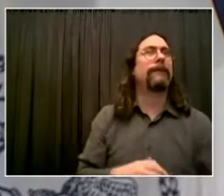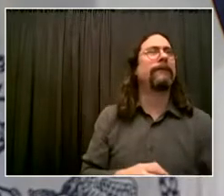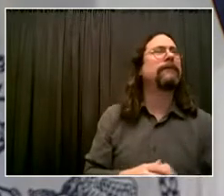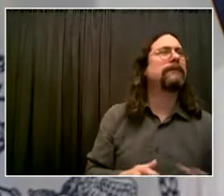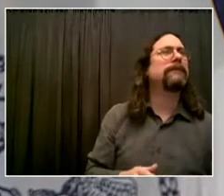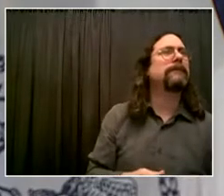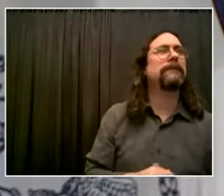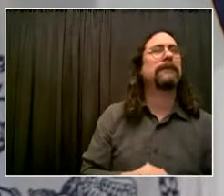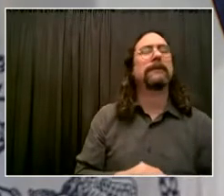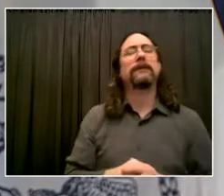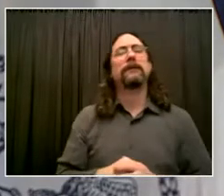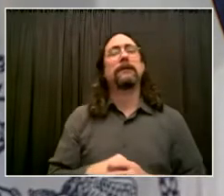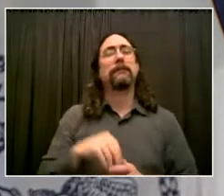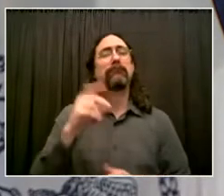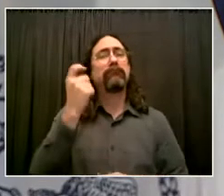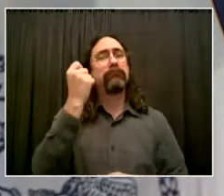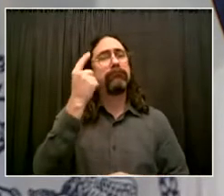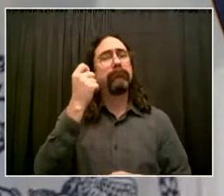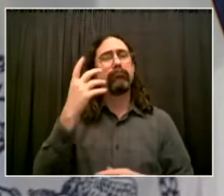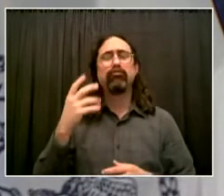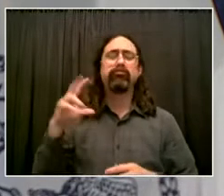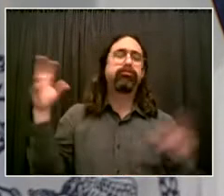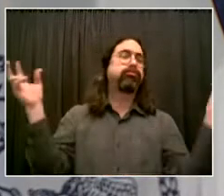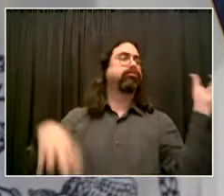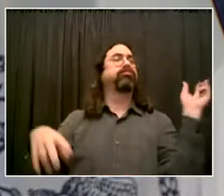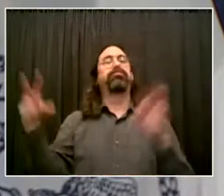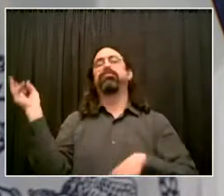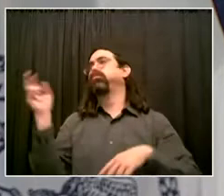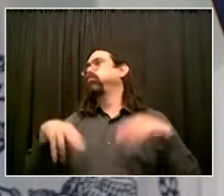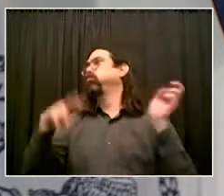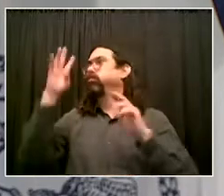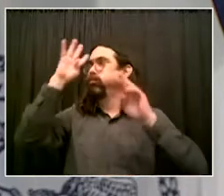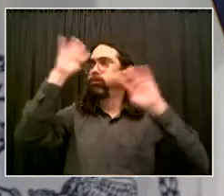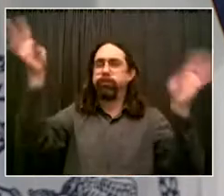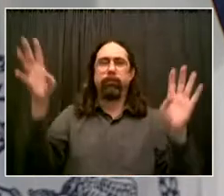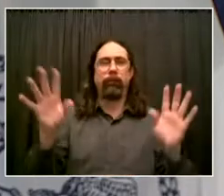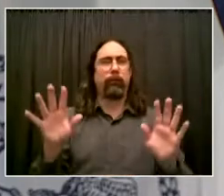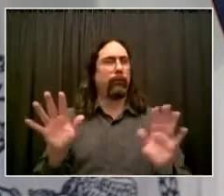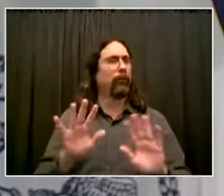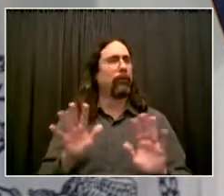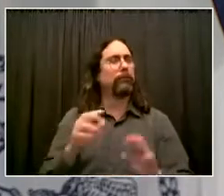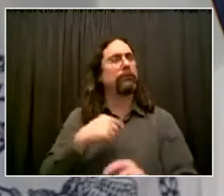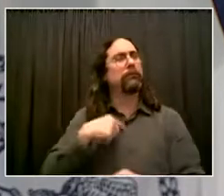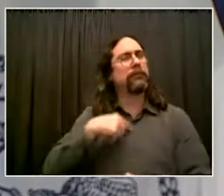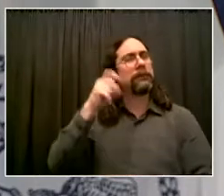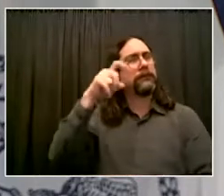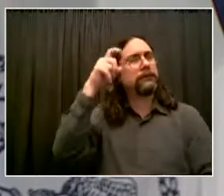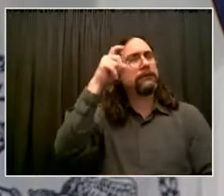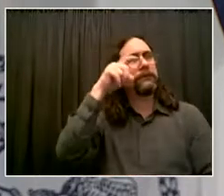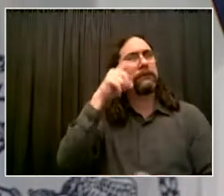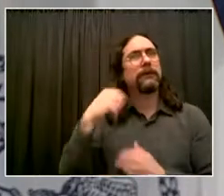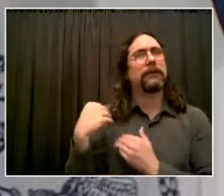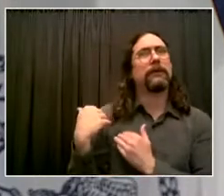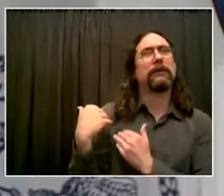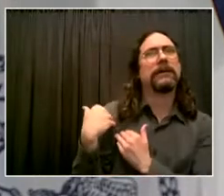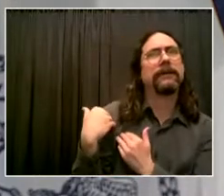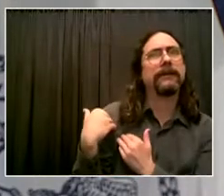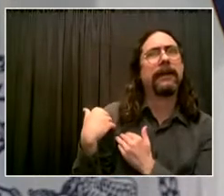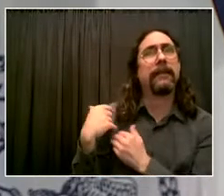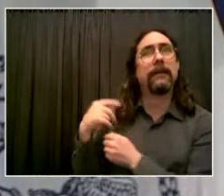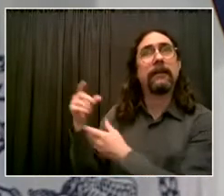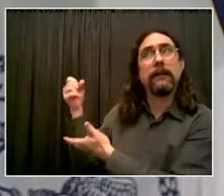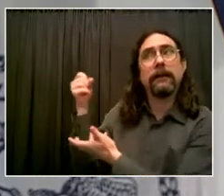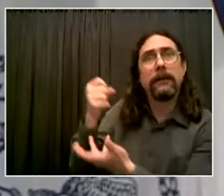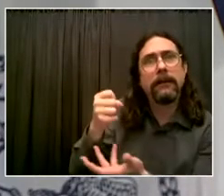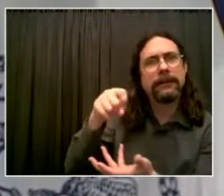And following up with the mayoral campaign, I don't know if you have any thoughts about how the